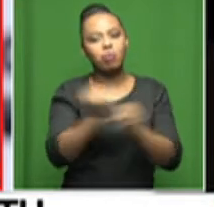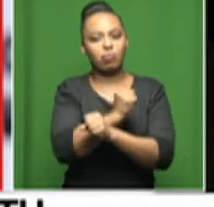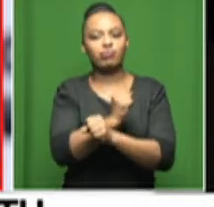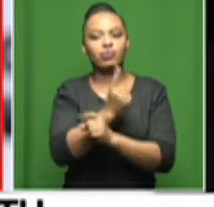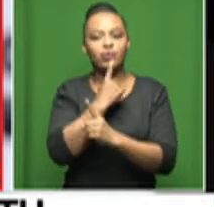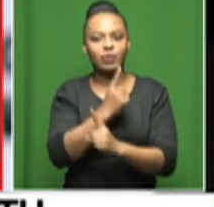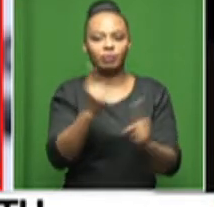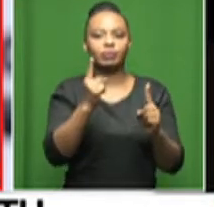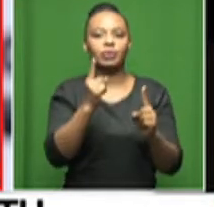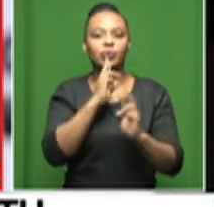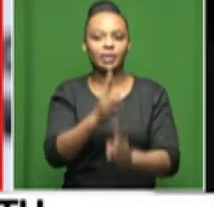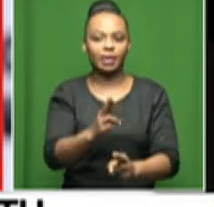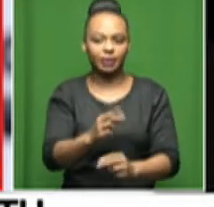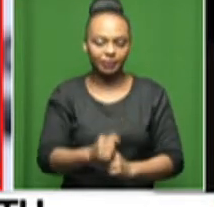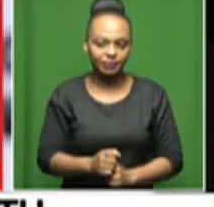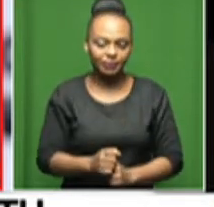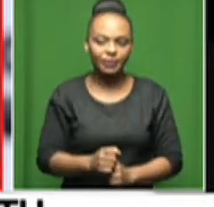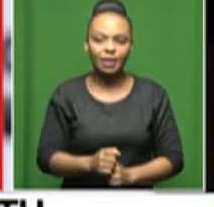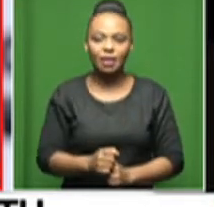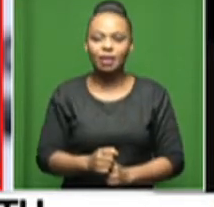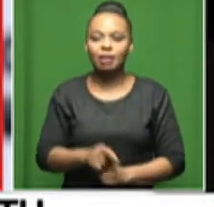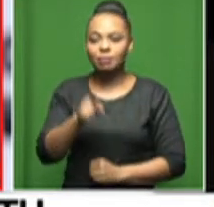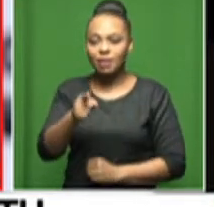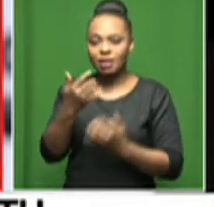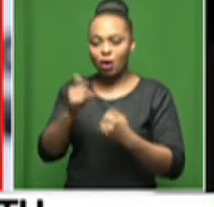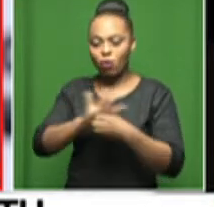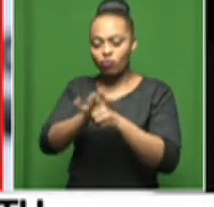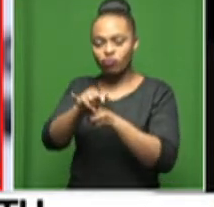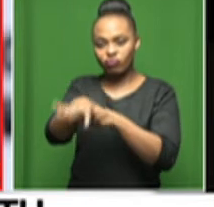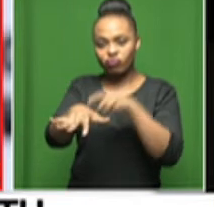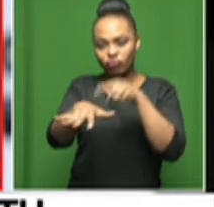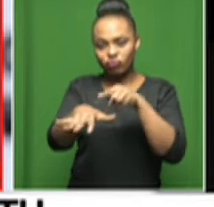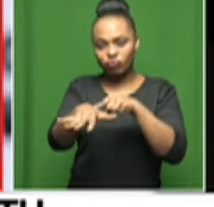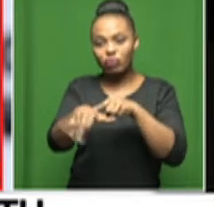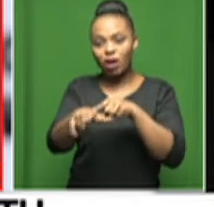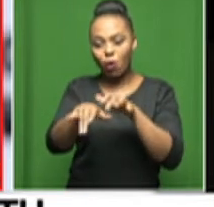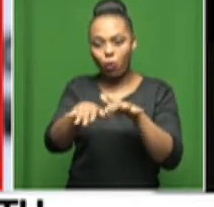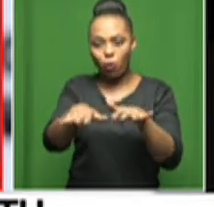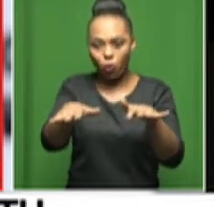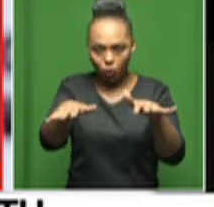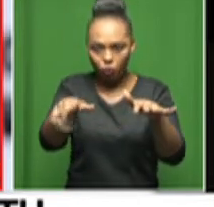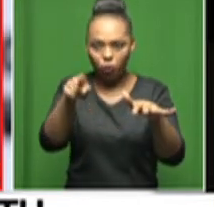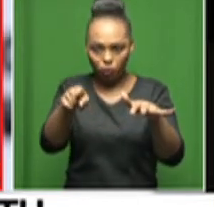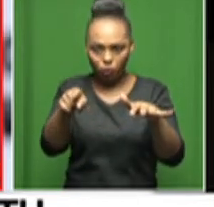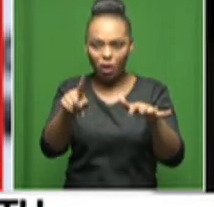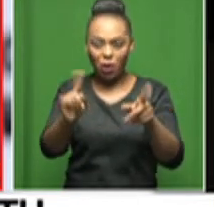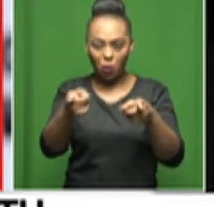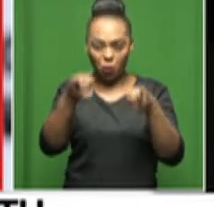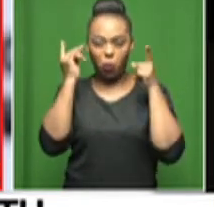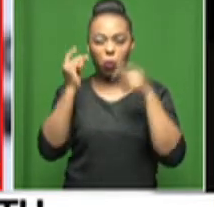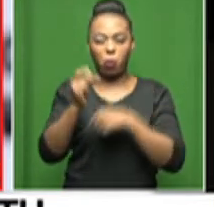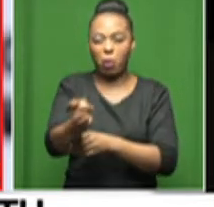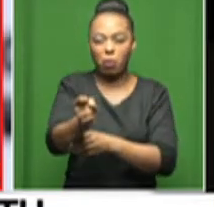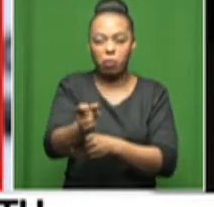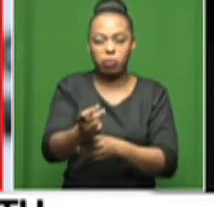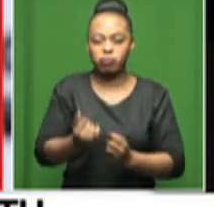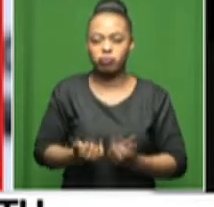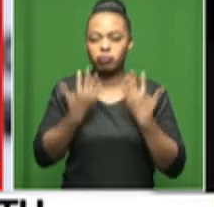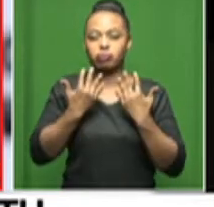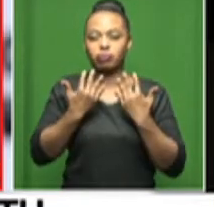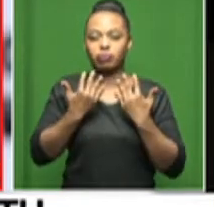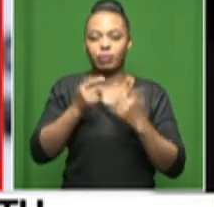Subsequently, the virus in South Africa mutated to develop a variant which alters the spike protein of the virus. The virus